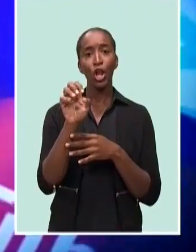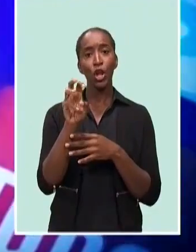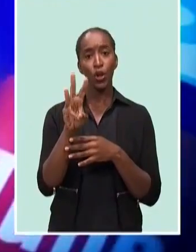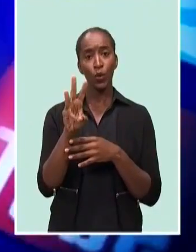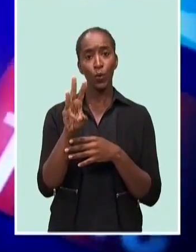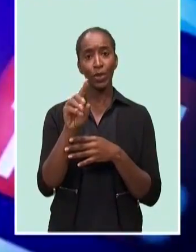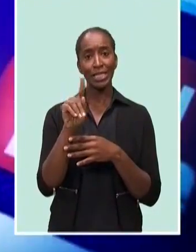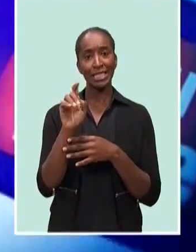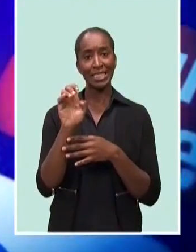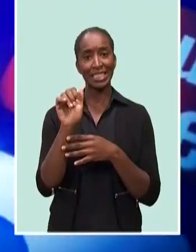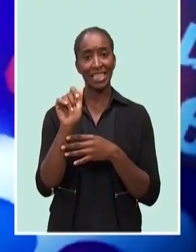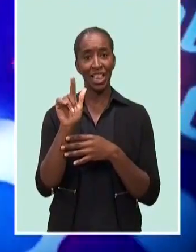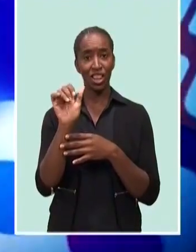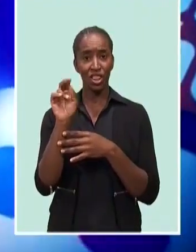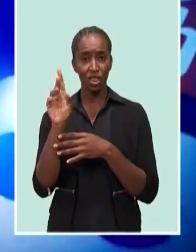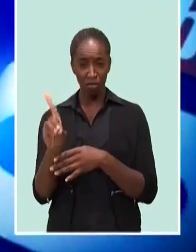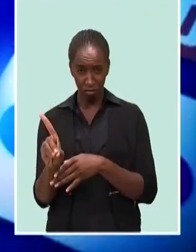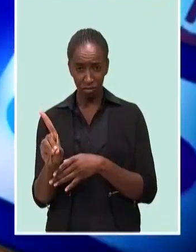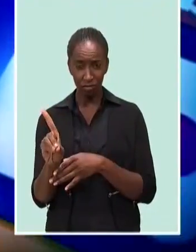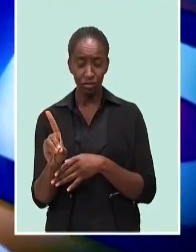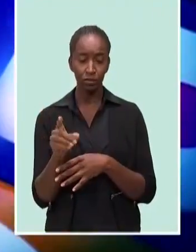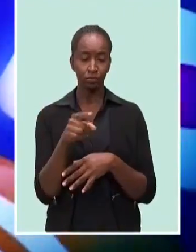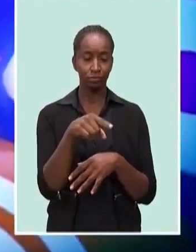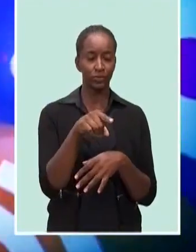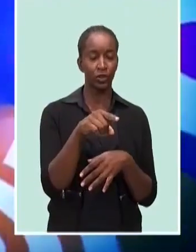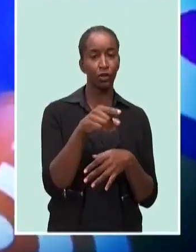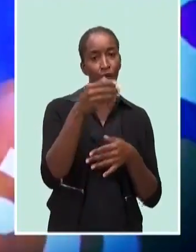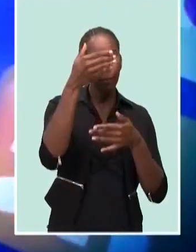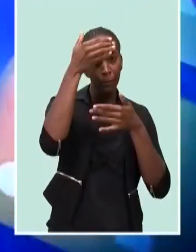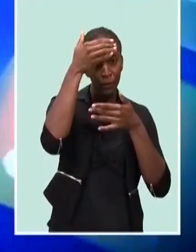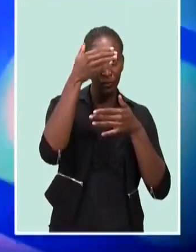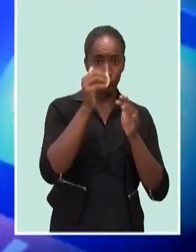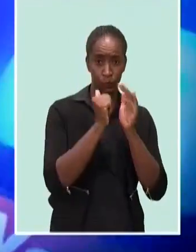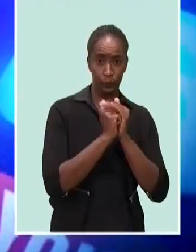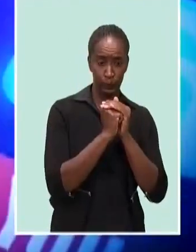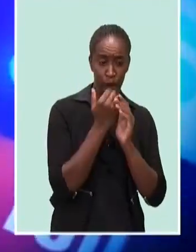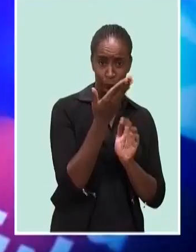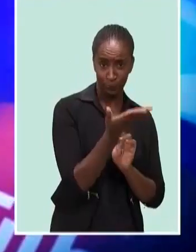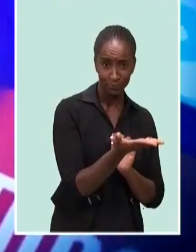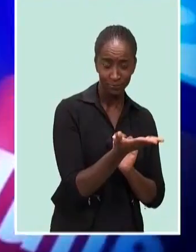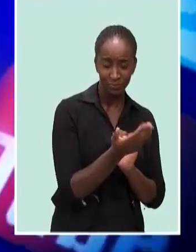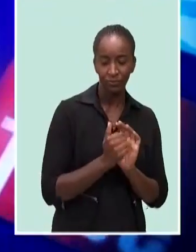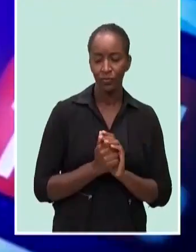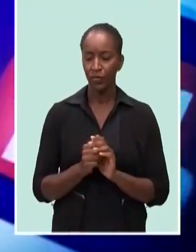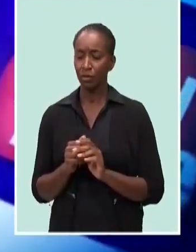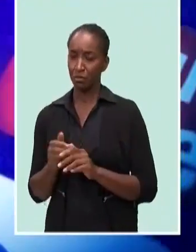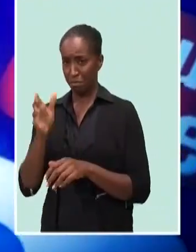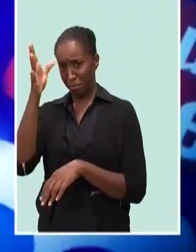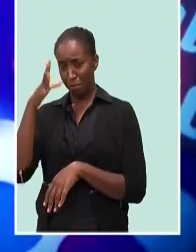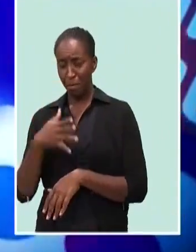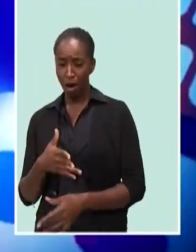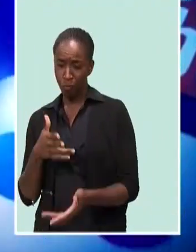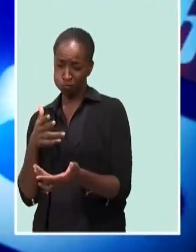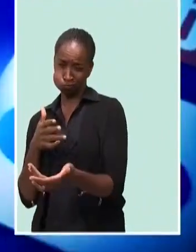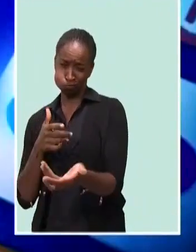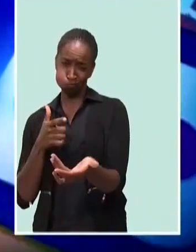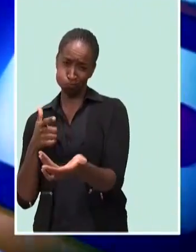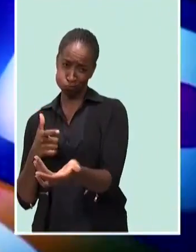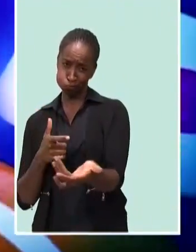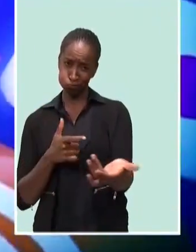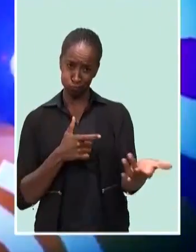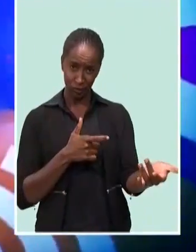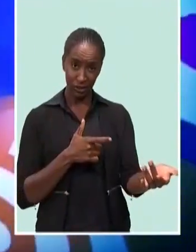Zealand. 50 people died and dozens more were injured in that incident. Well, Facebook has been criticized for allowing